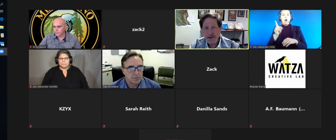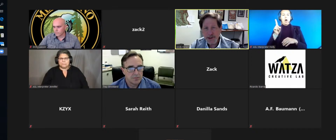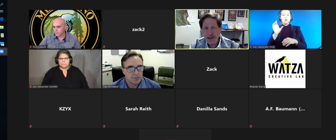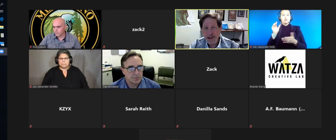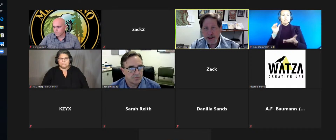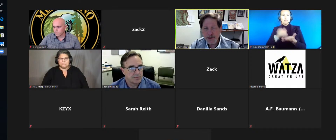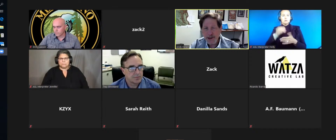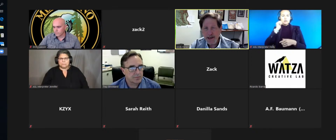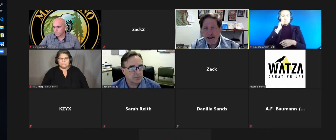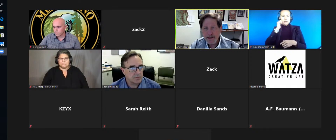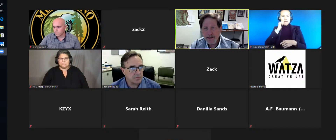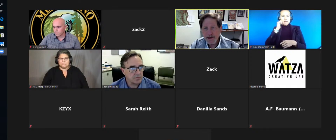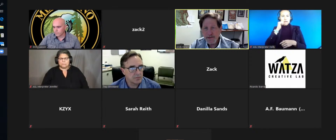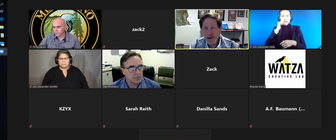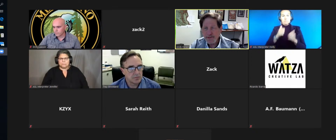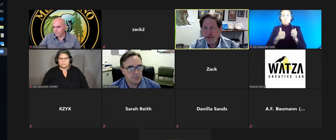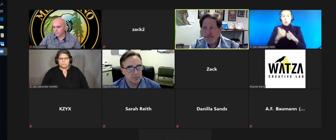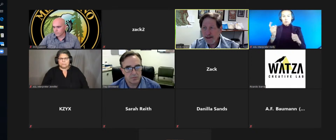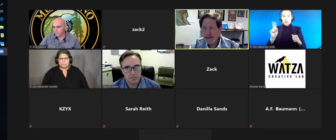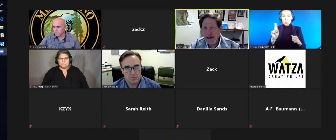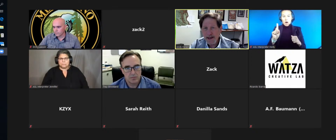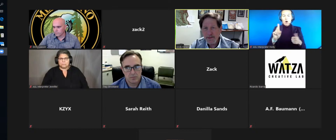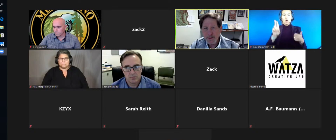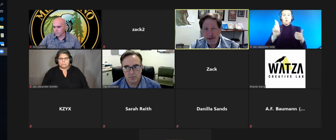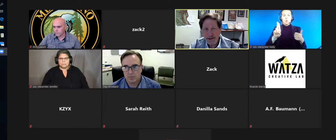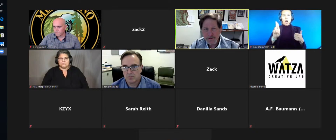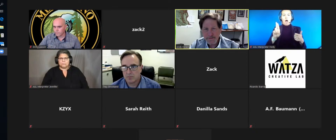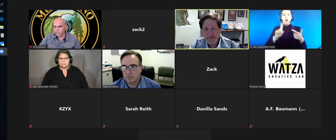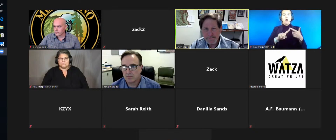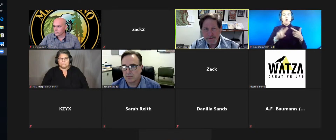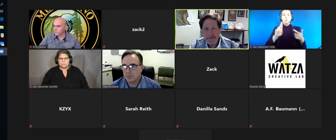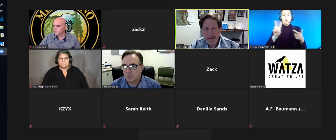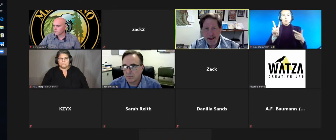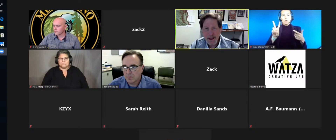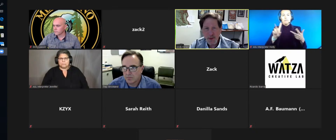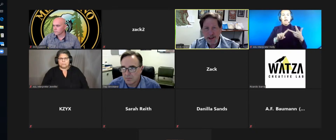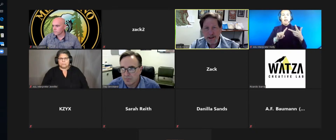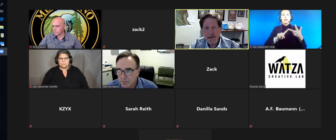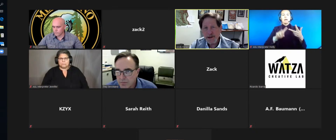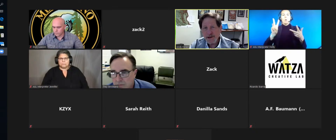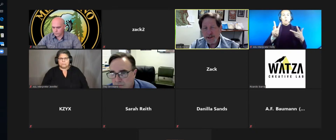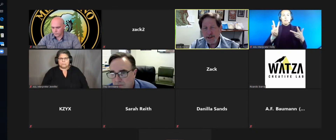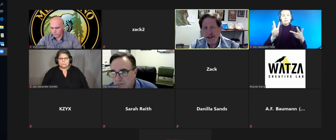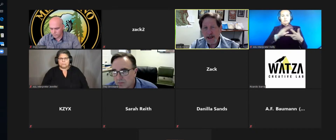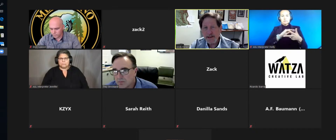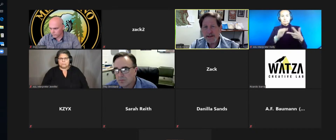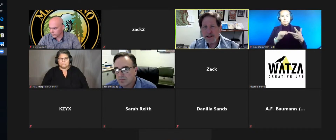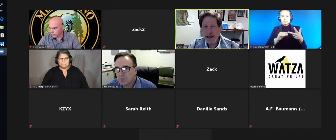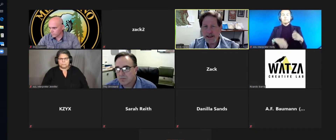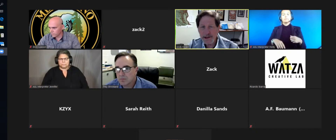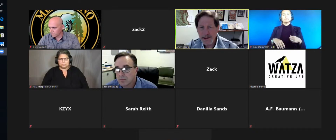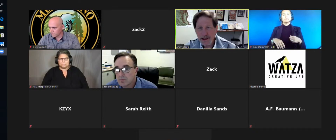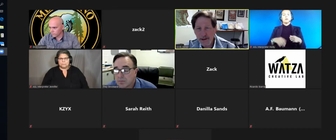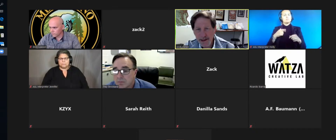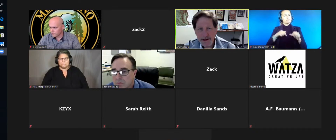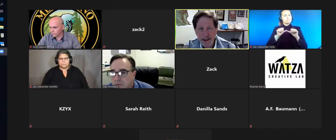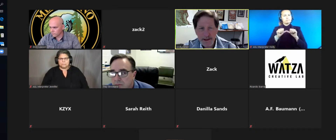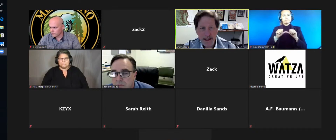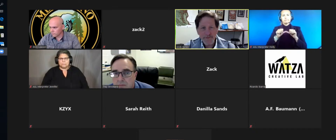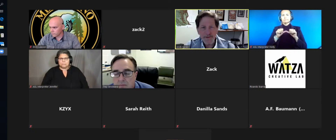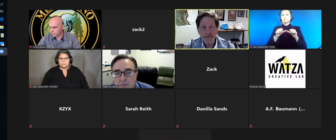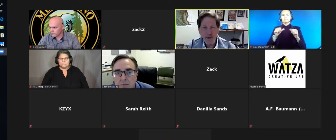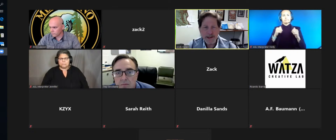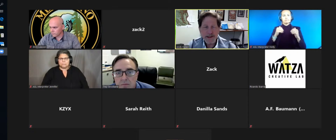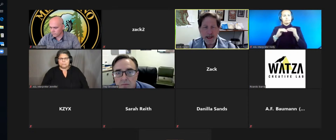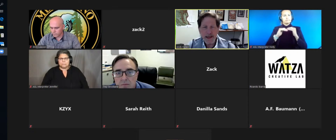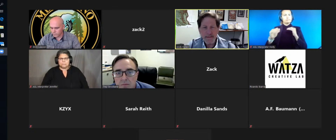are concentrated in Ukiah, Redwood Valley, and Willits. We continue to be assigned the yellow tier based on